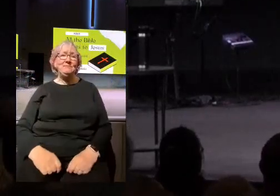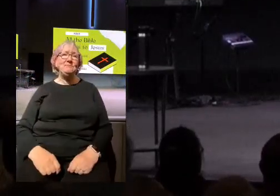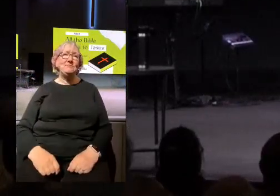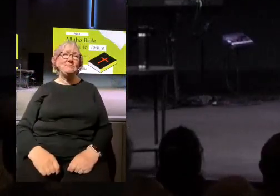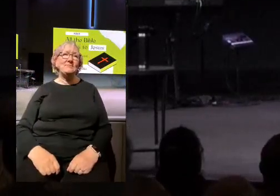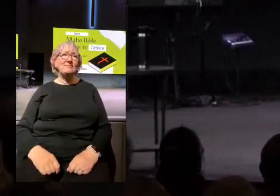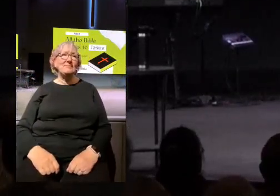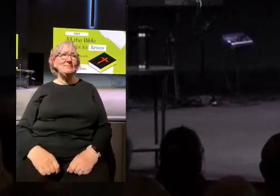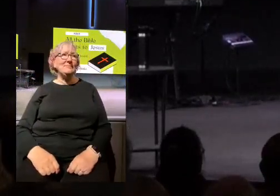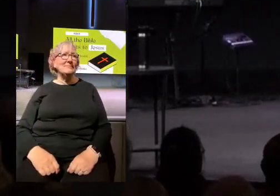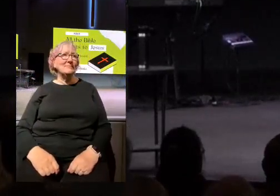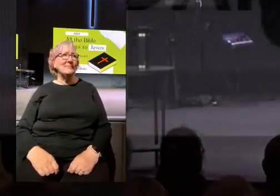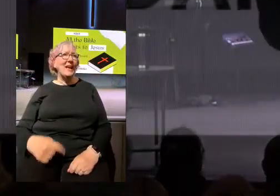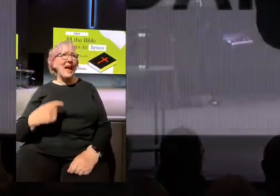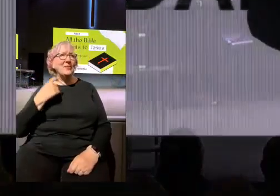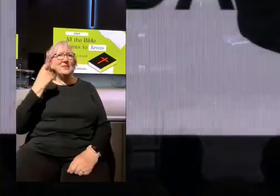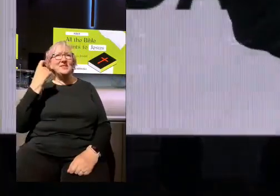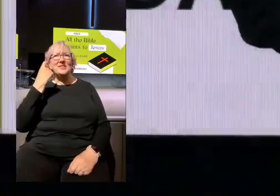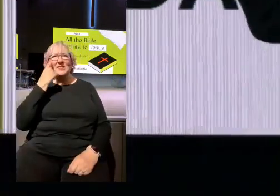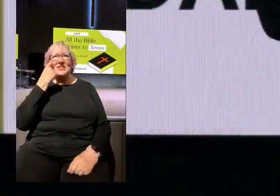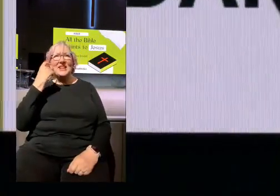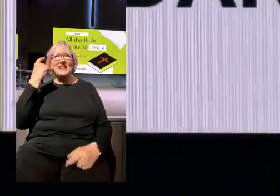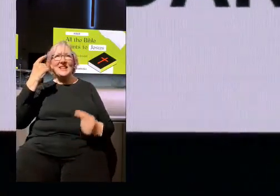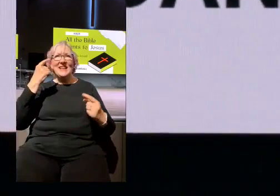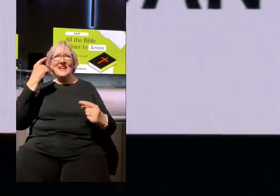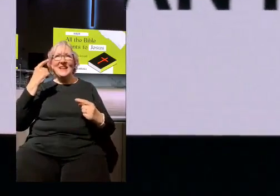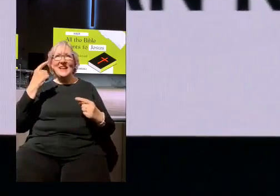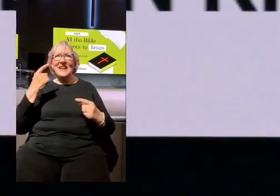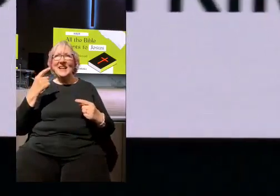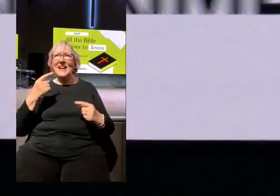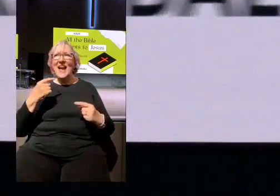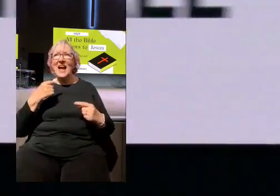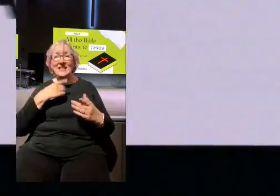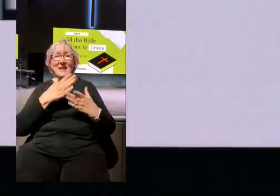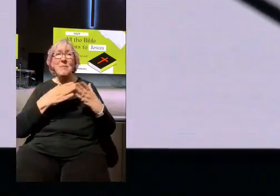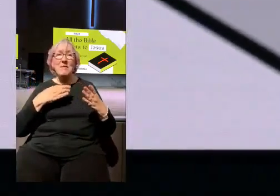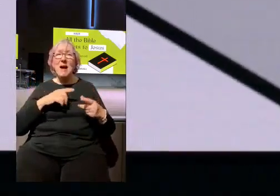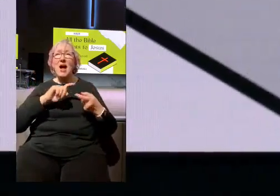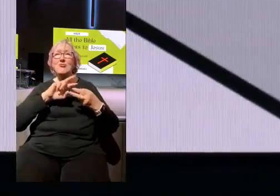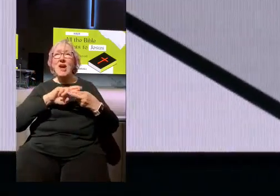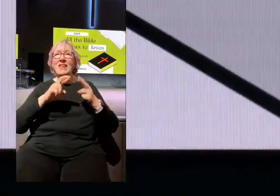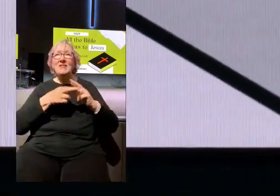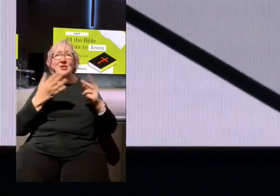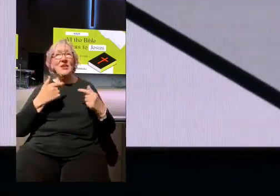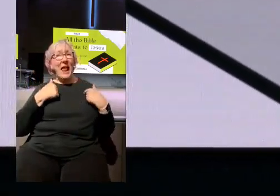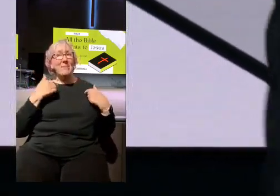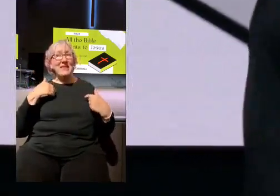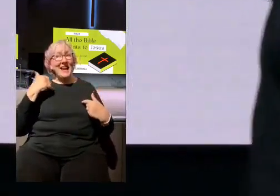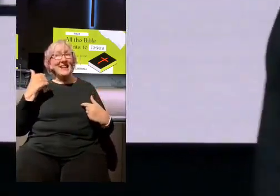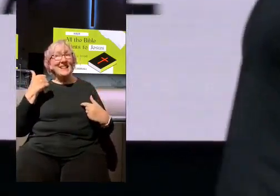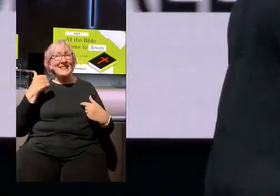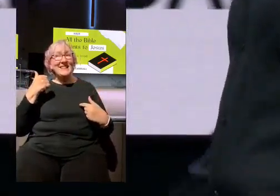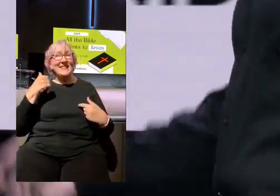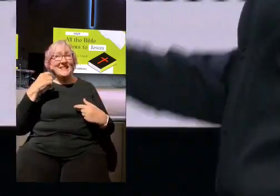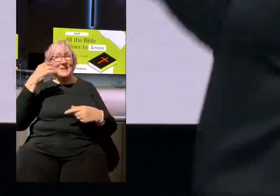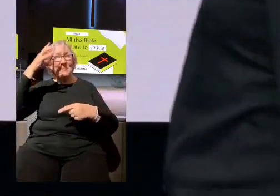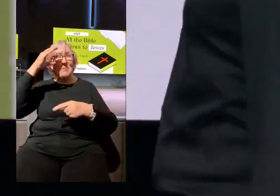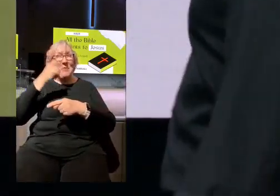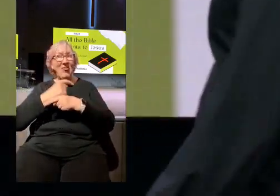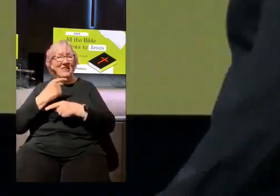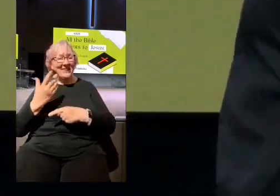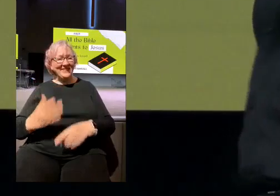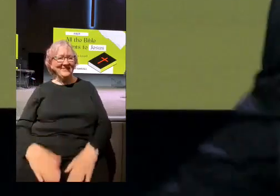I was just thinking, and I saw my relatives, yeah, and I'm the youngest sibling, so. All the Bible